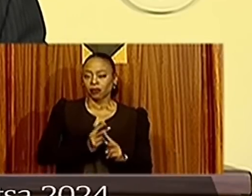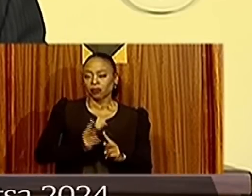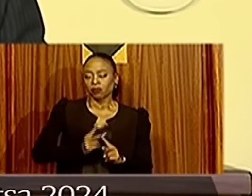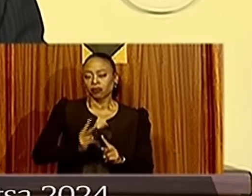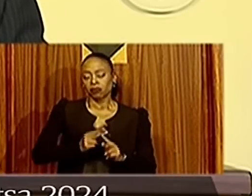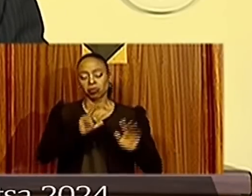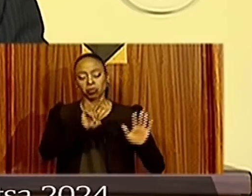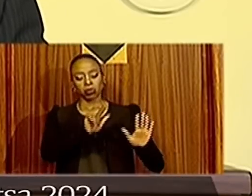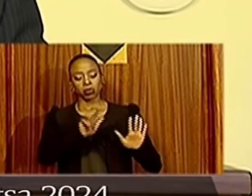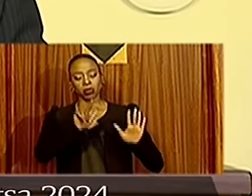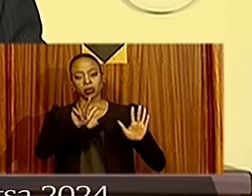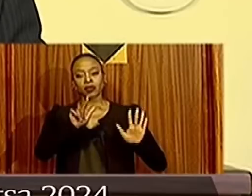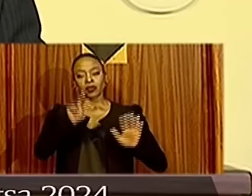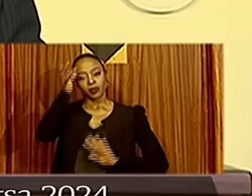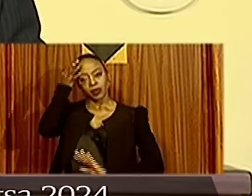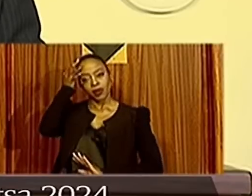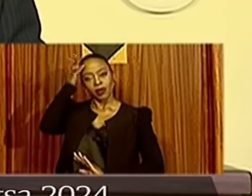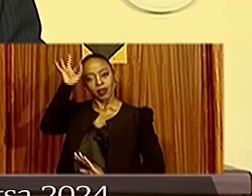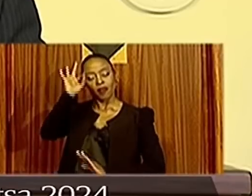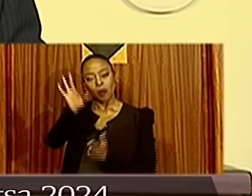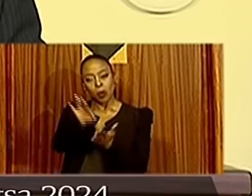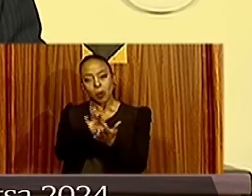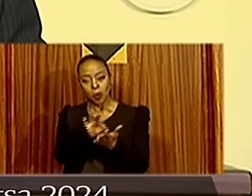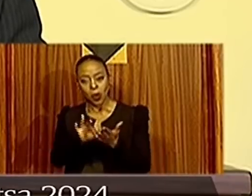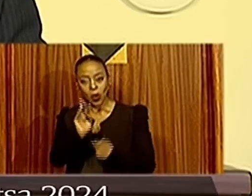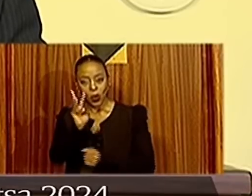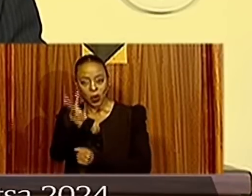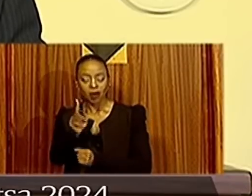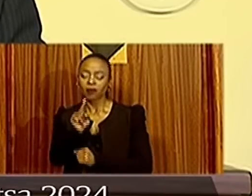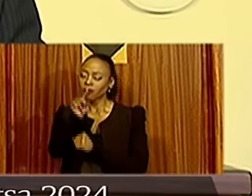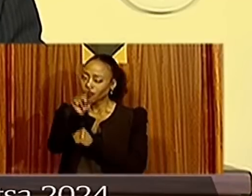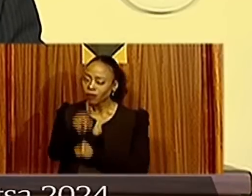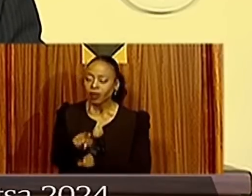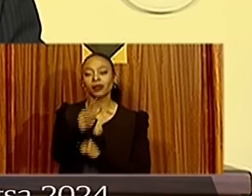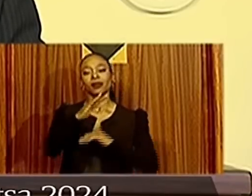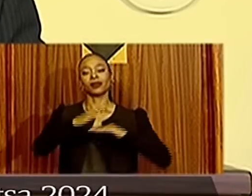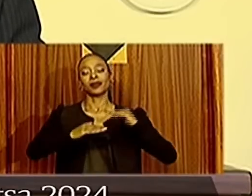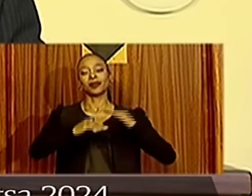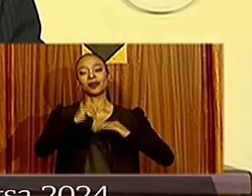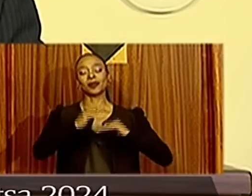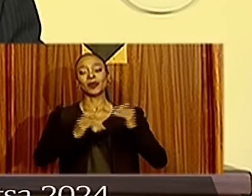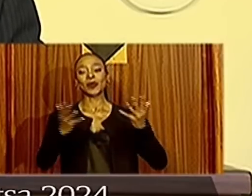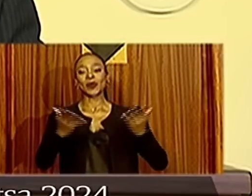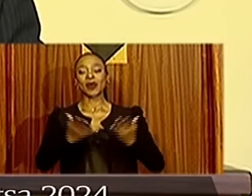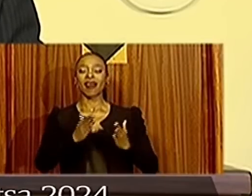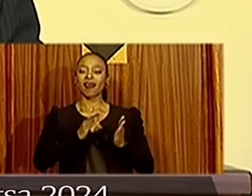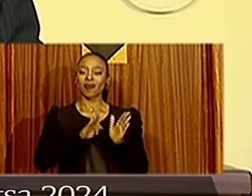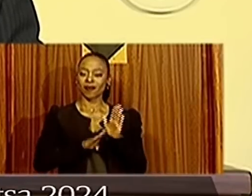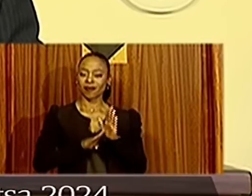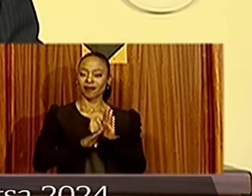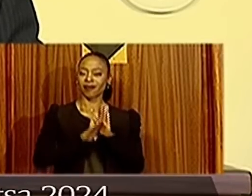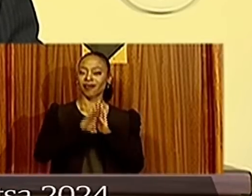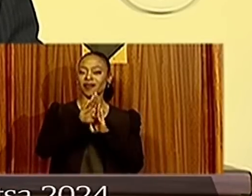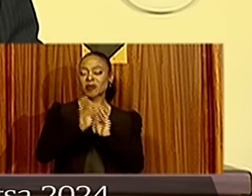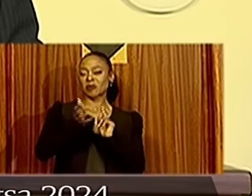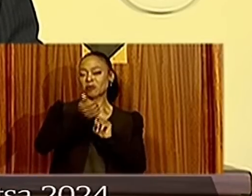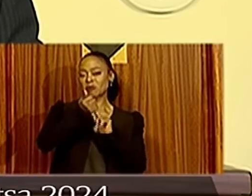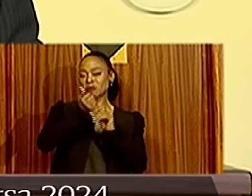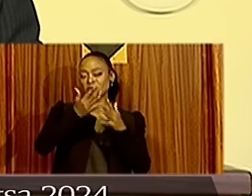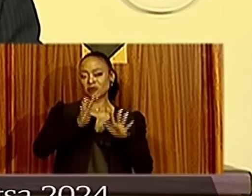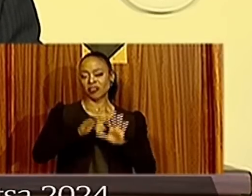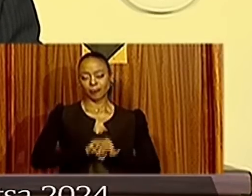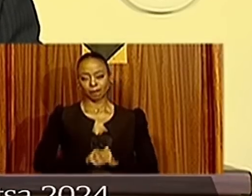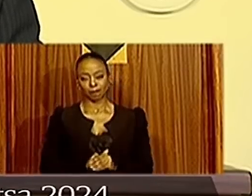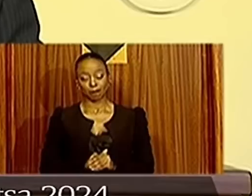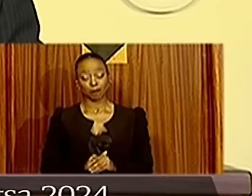7th administration, let us build on the progress that we have made. At